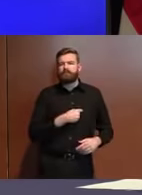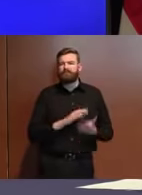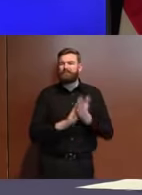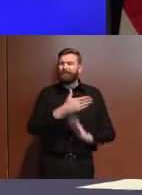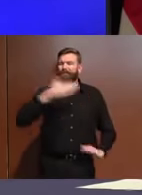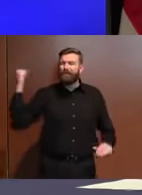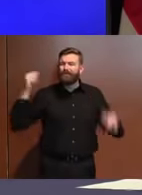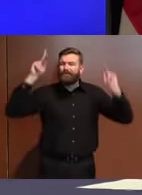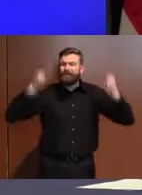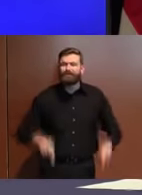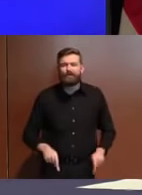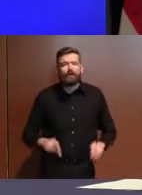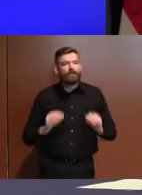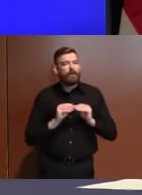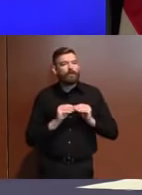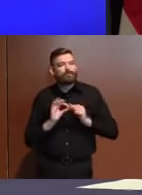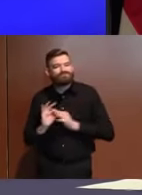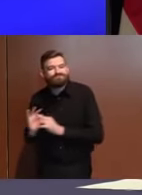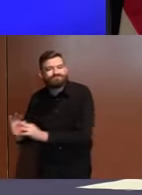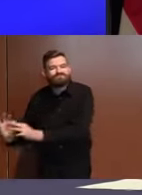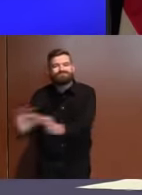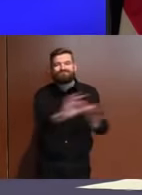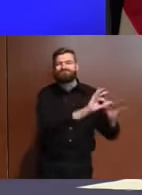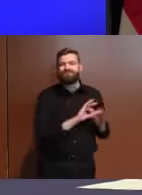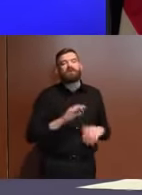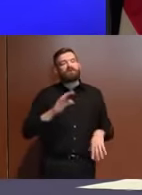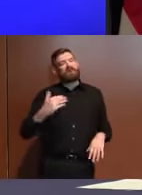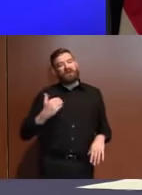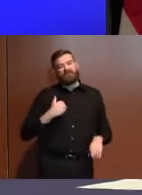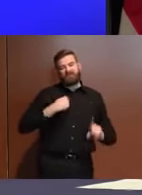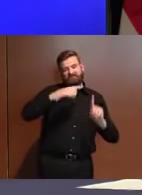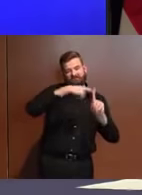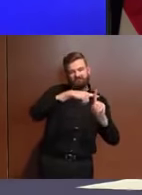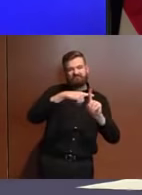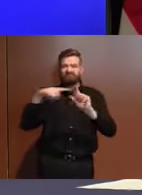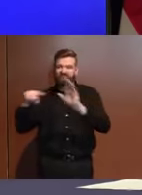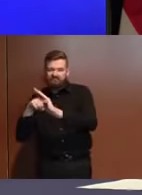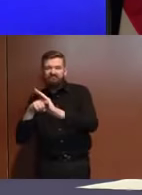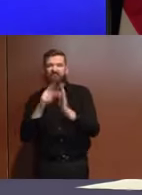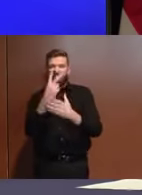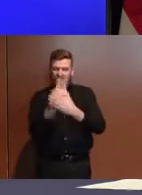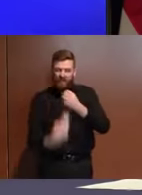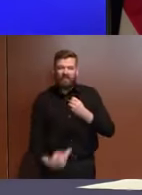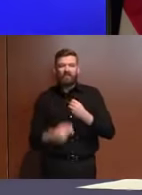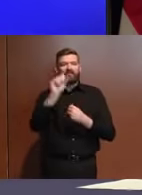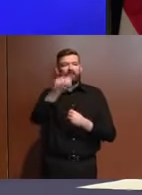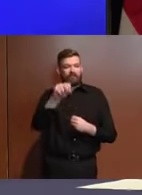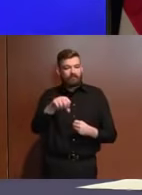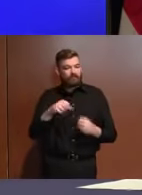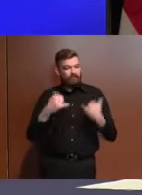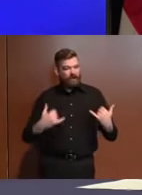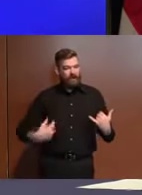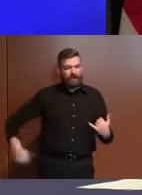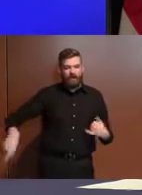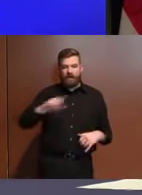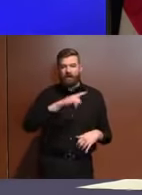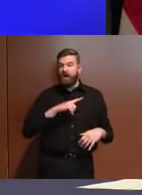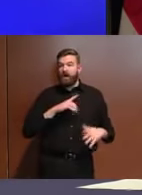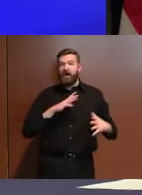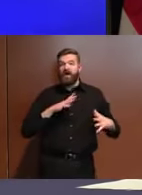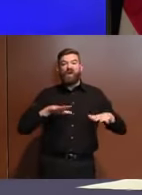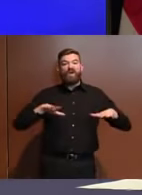understand that. We understand both the anxiety, but also the fact that we are coming together like never